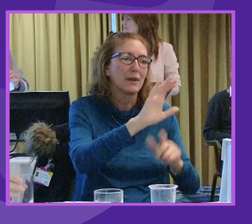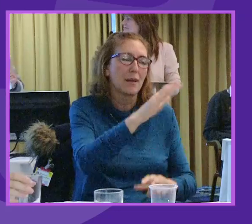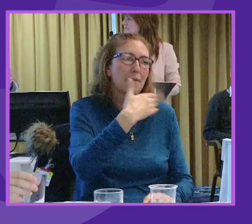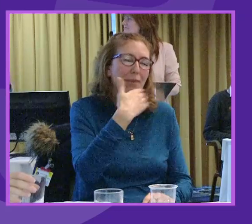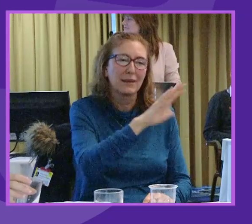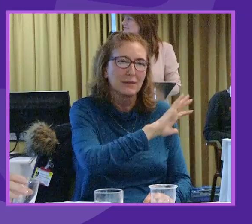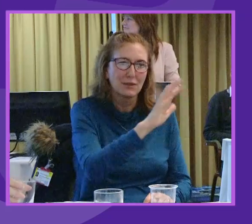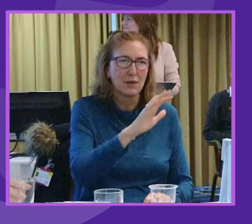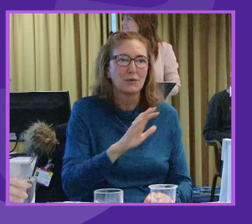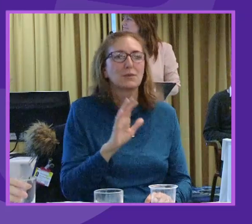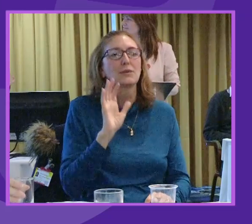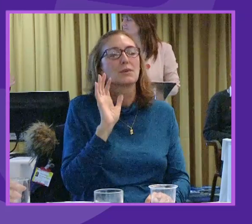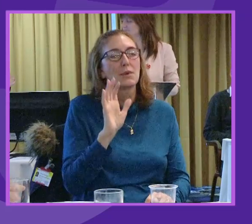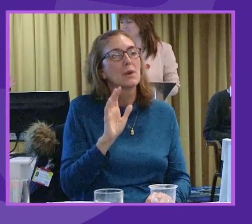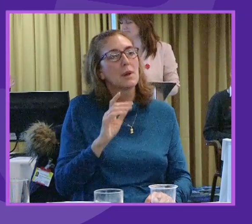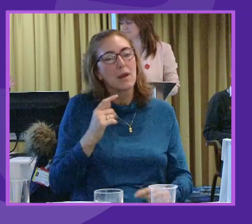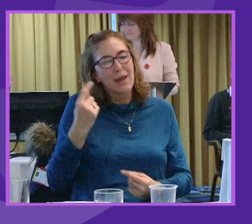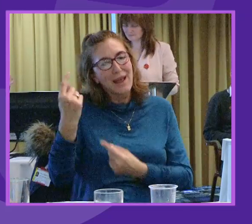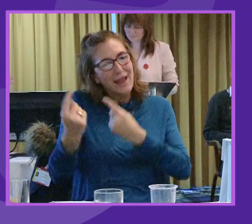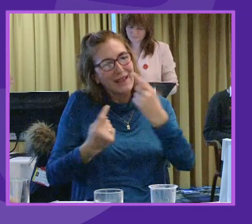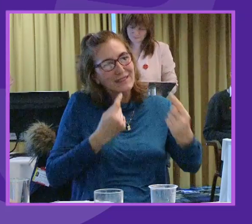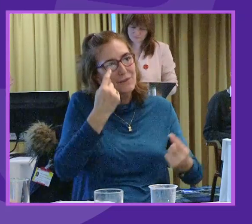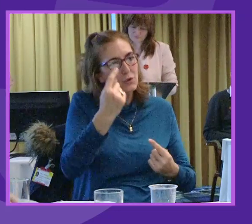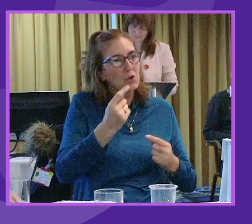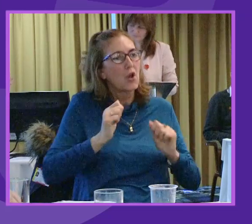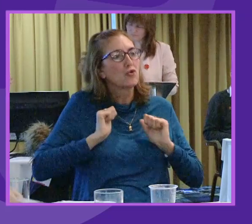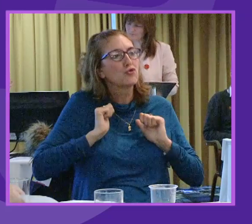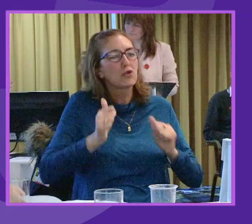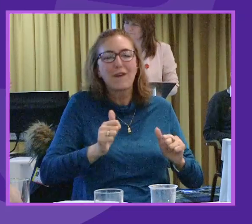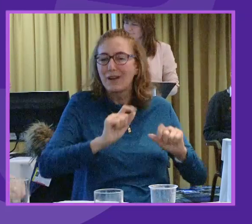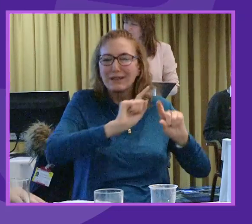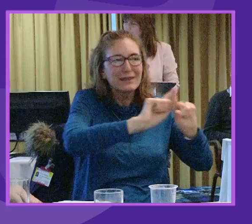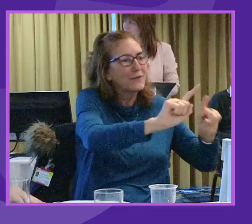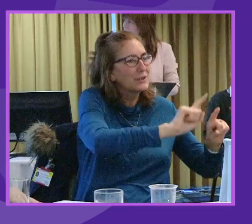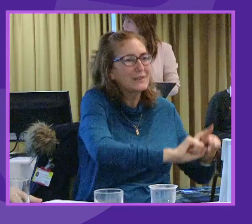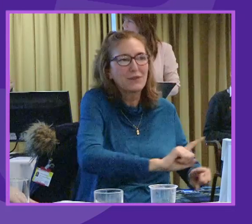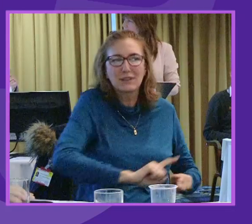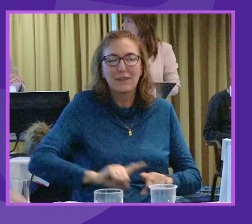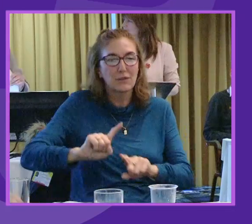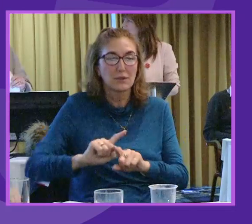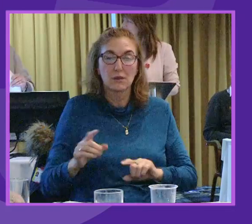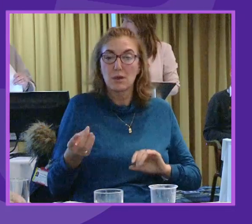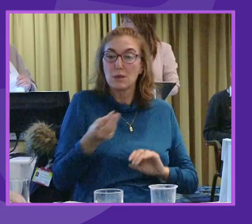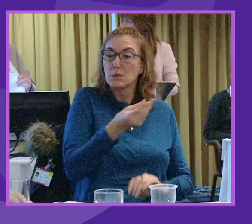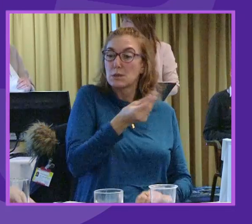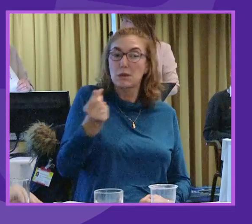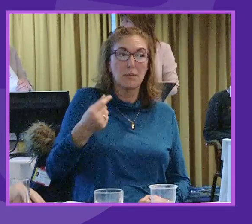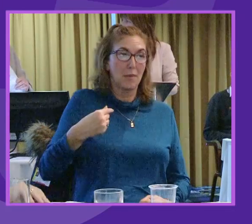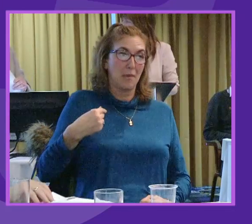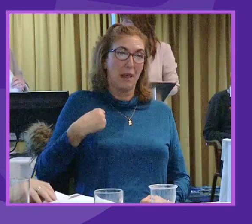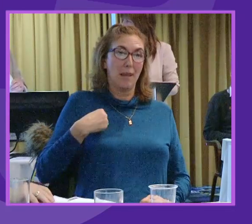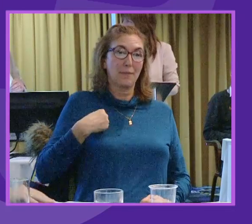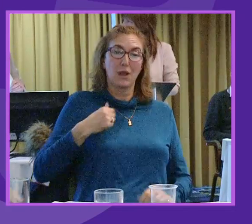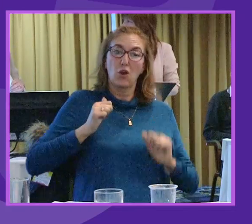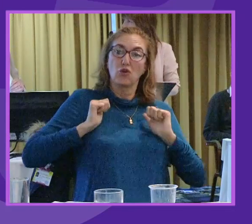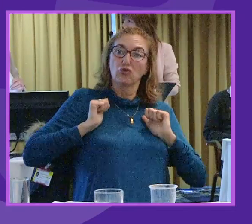I've had experience of that. We all recover at a different rate. We're all individuals. We all have our individual recovery. And some people like